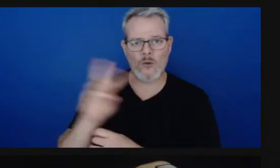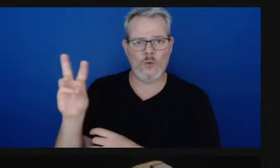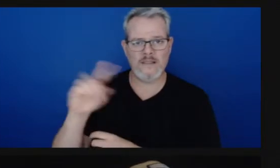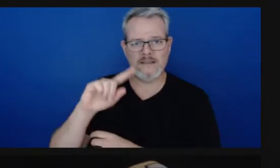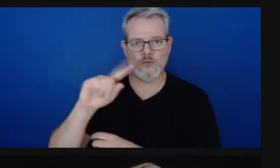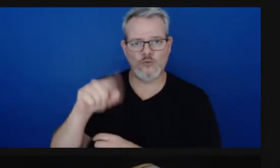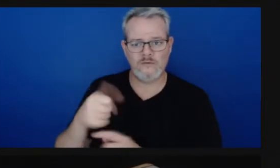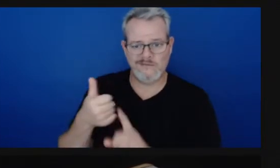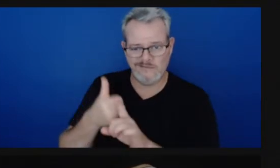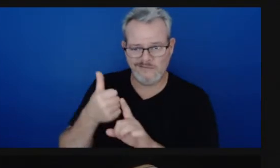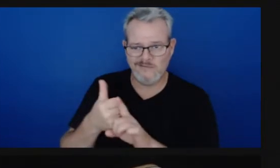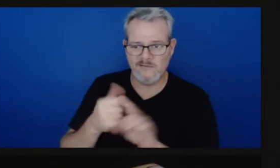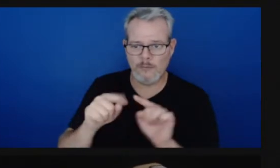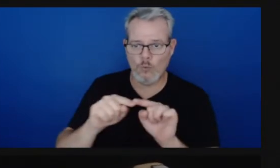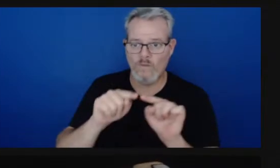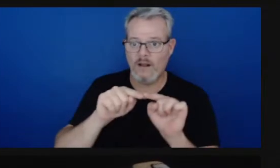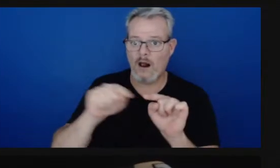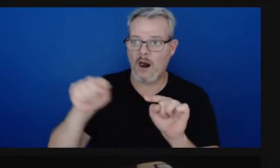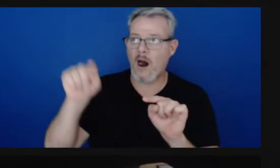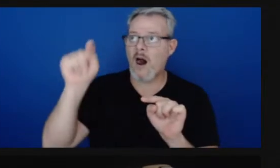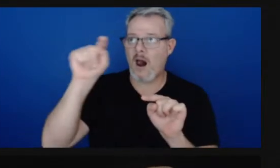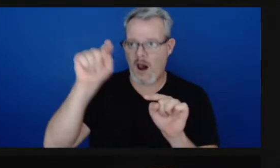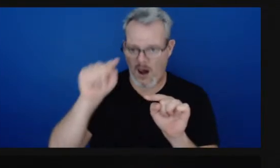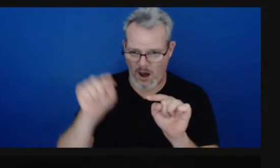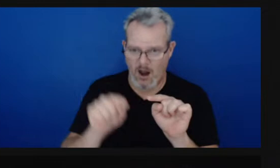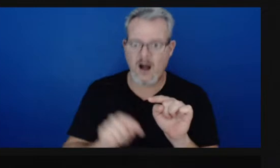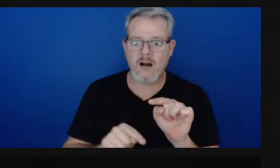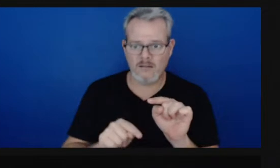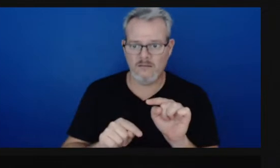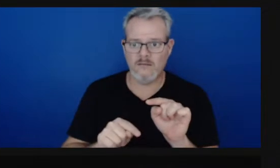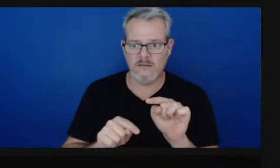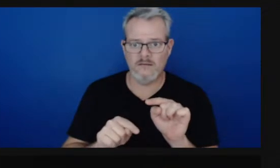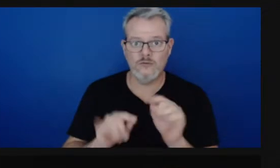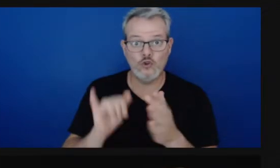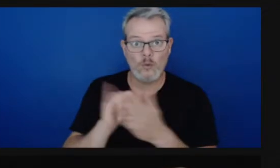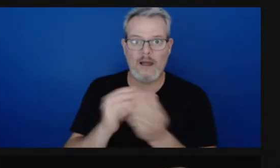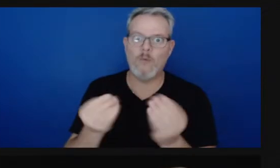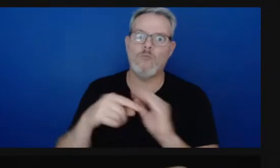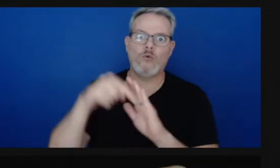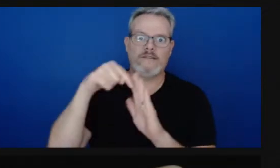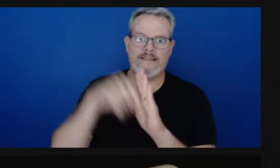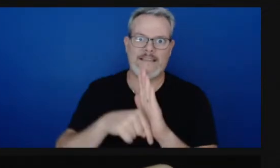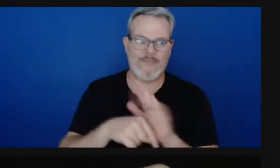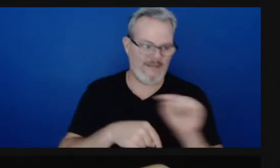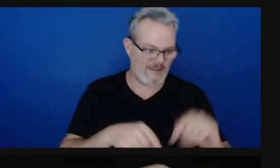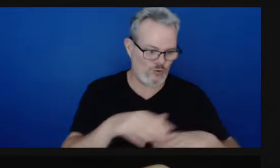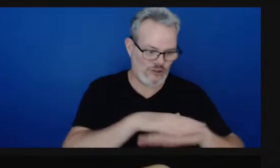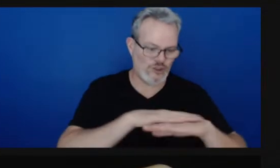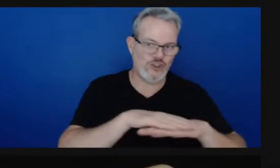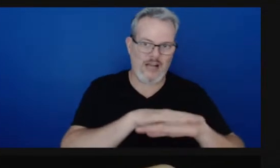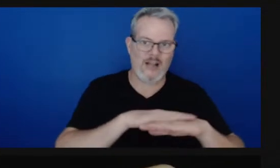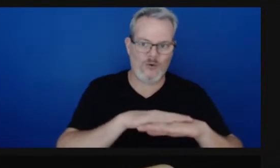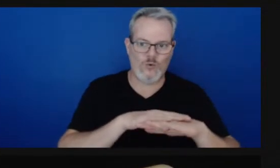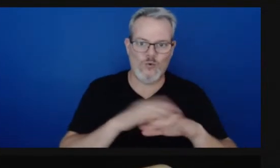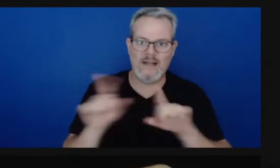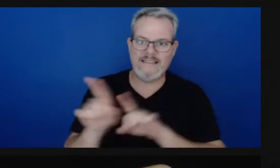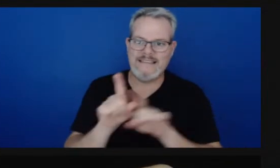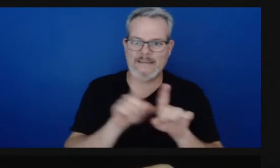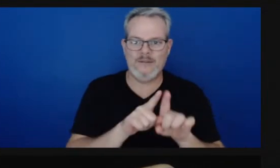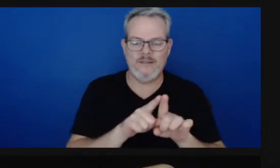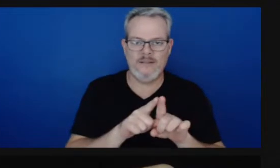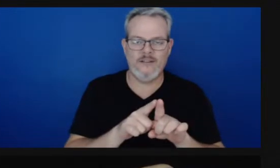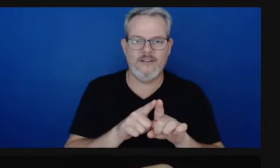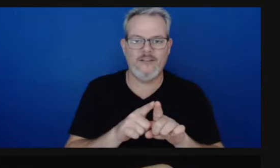that as well. And so this one is deeper, this one is shallower, and somewhere in here you see they seem